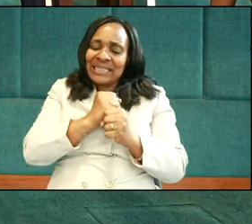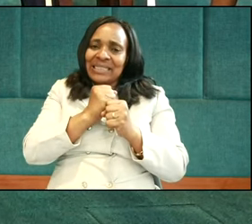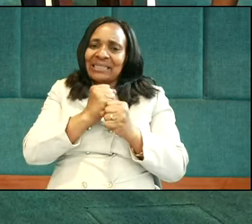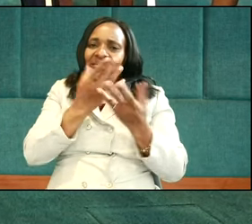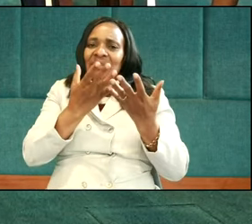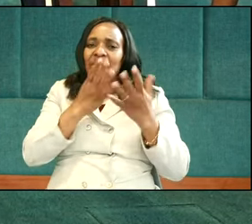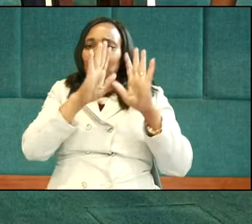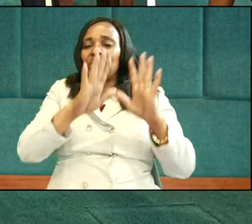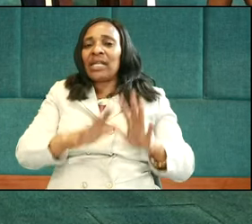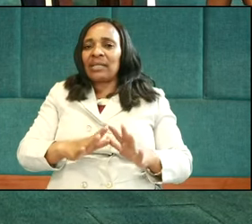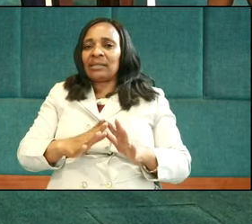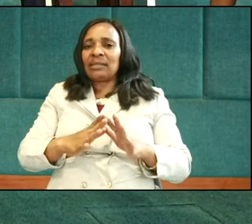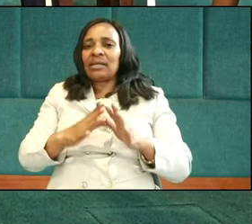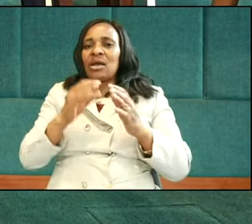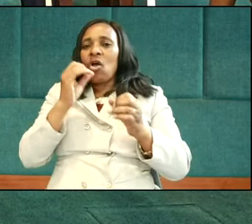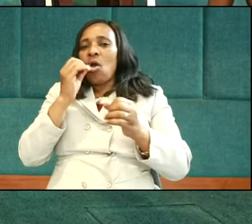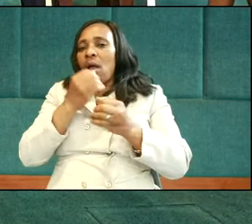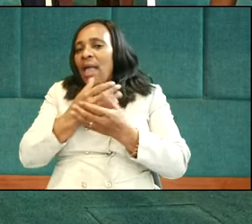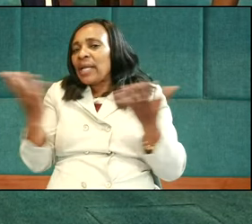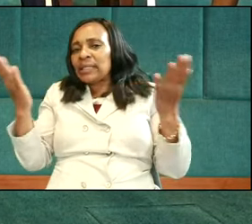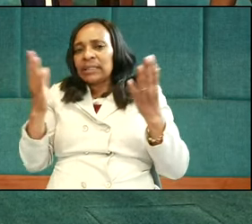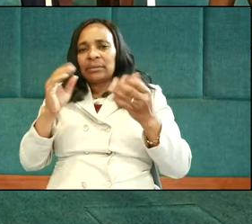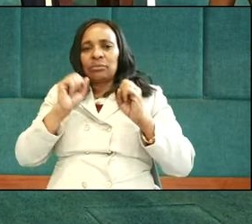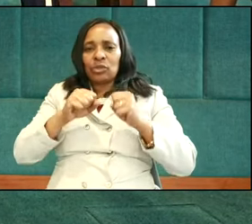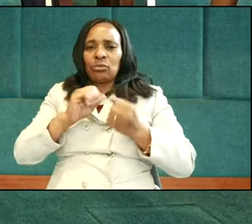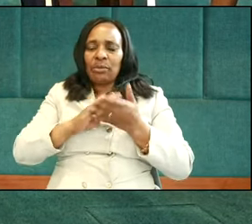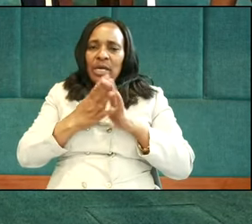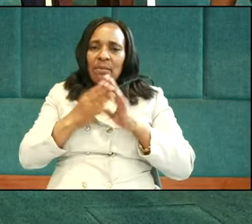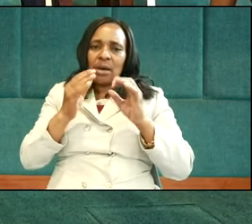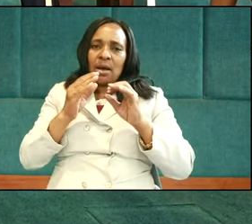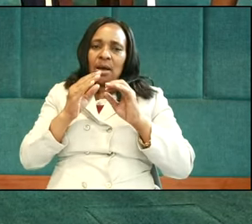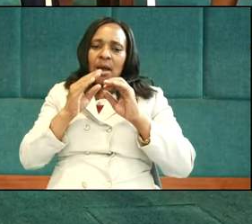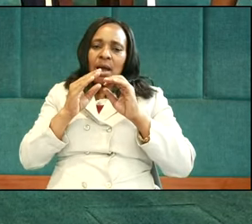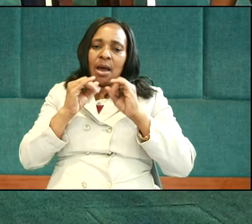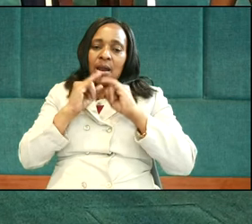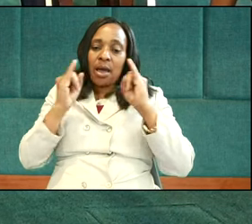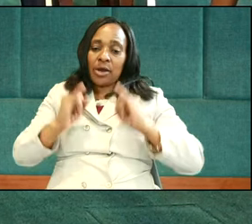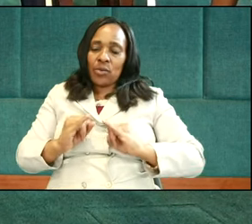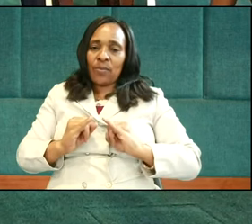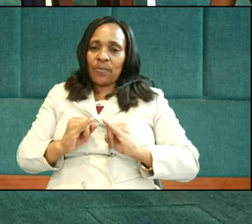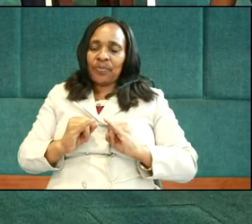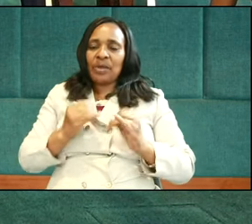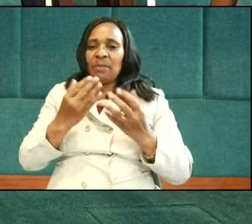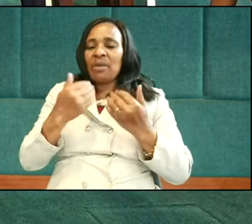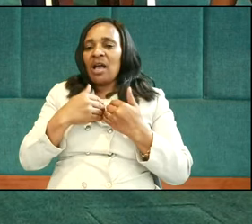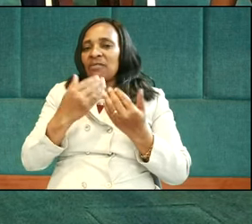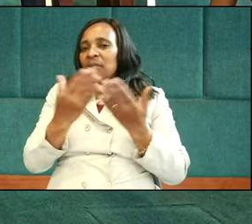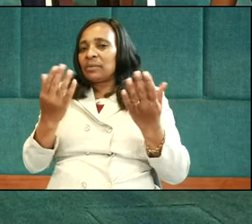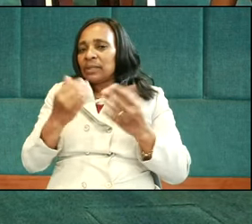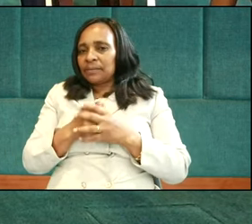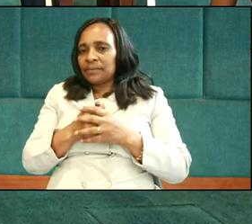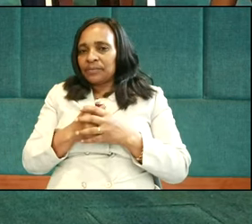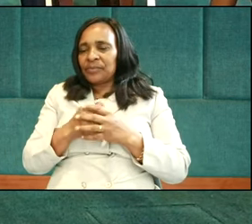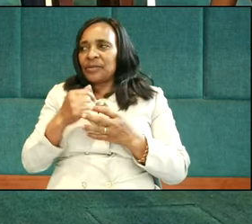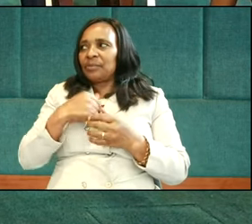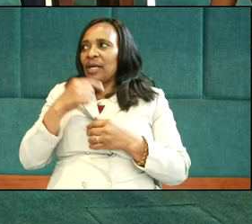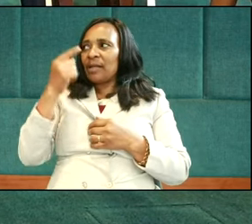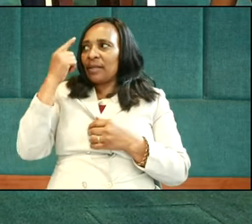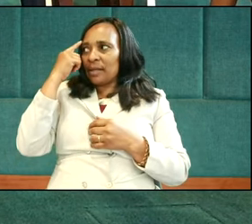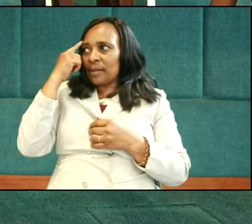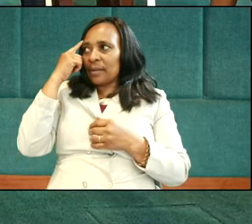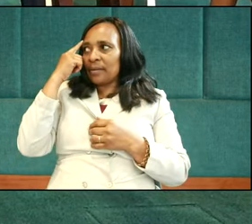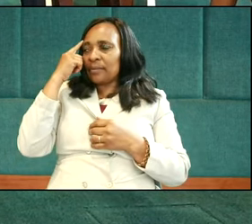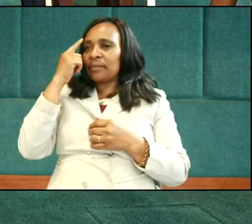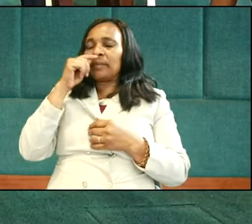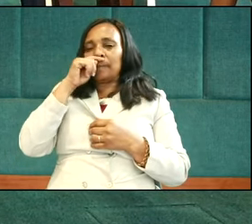idol, and anything can become an idol. Okay. Maybe you have a response? I think